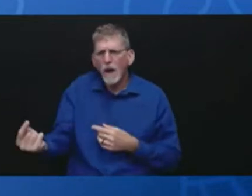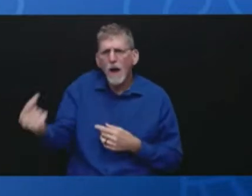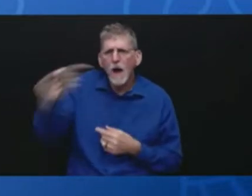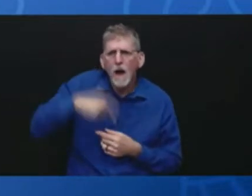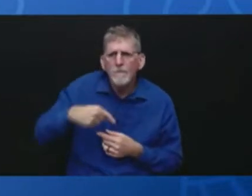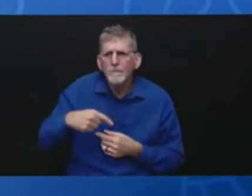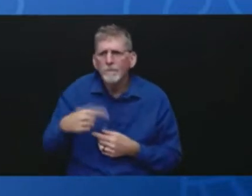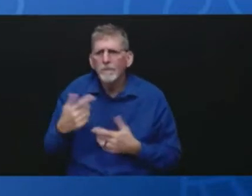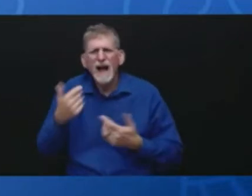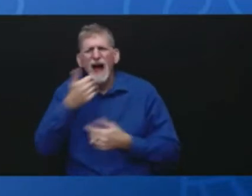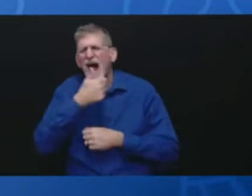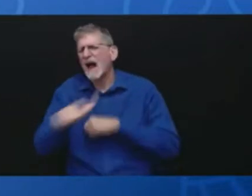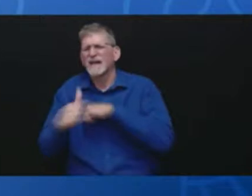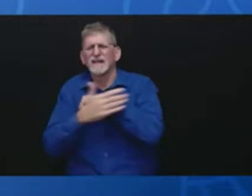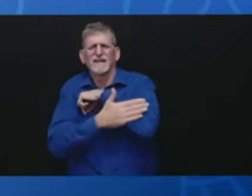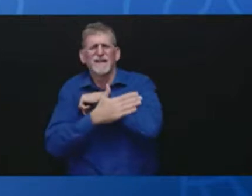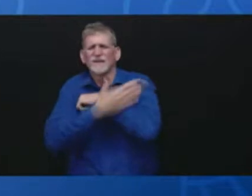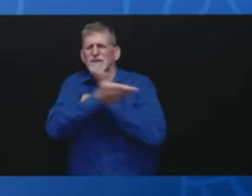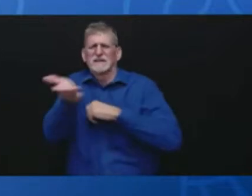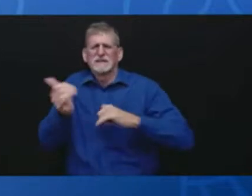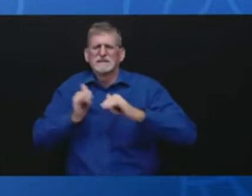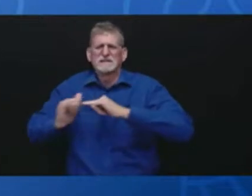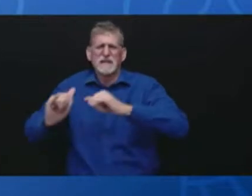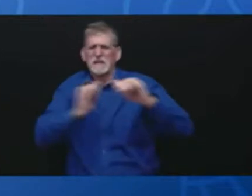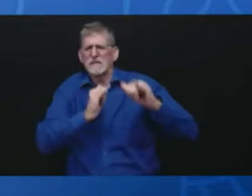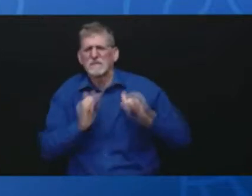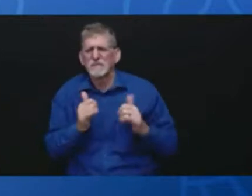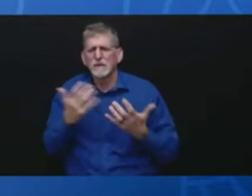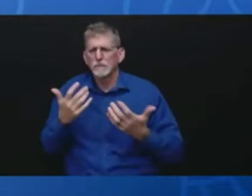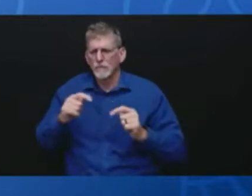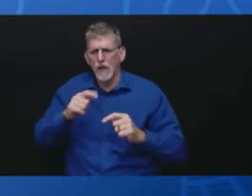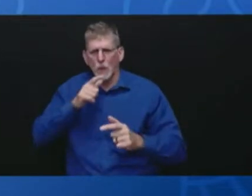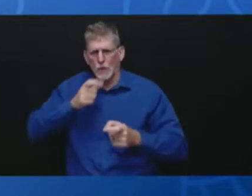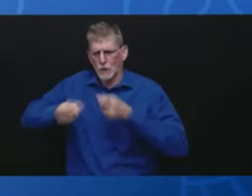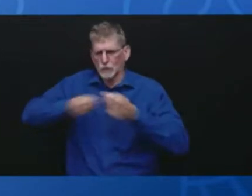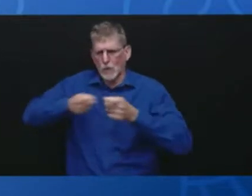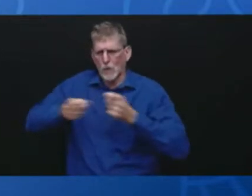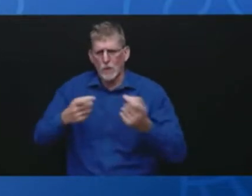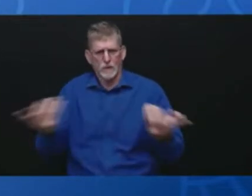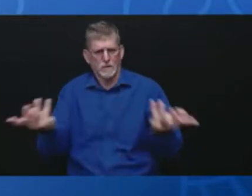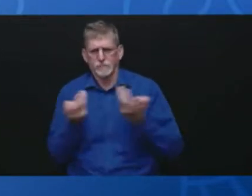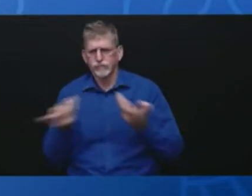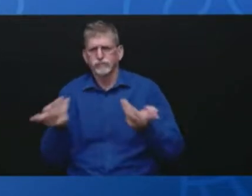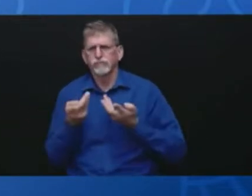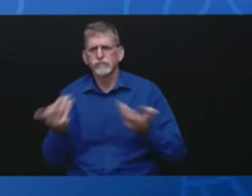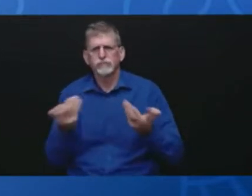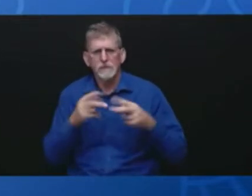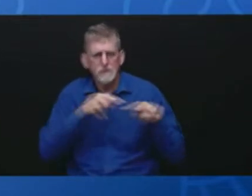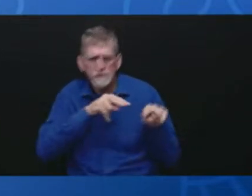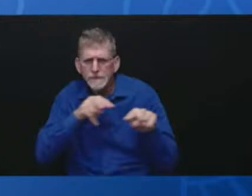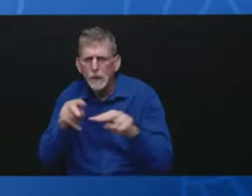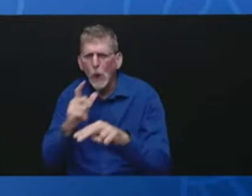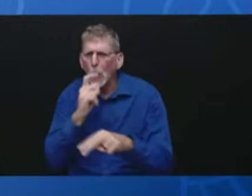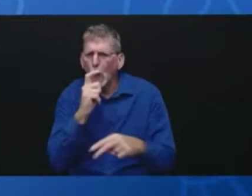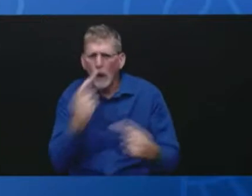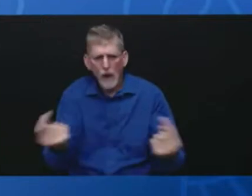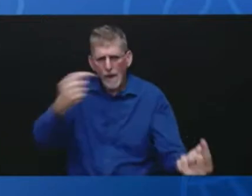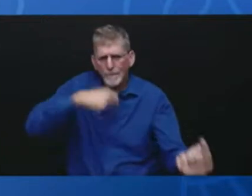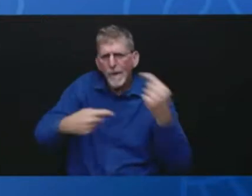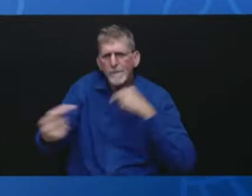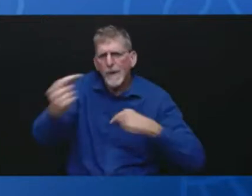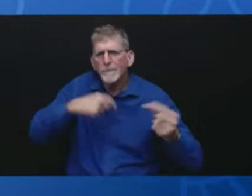interest in controlling who comes in, knowing who's coming into their country, what their intentions are. We've learned